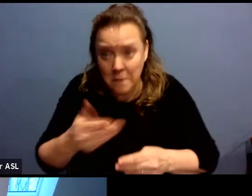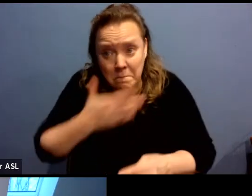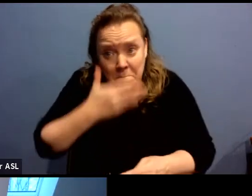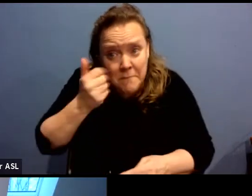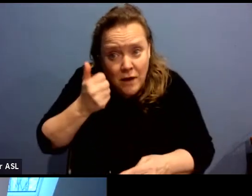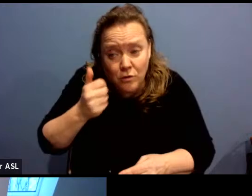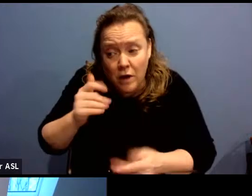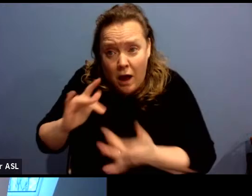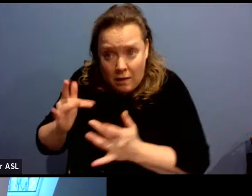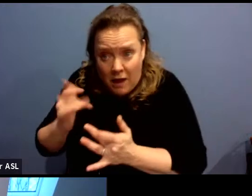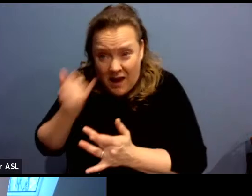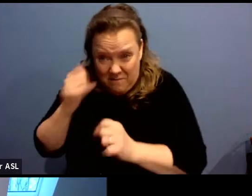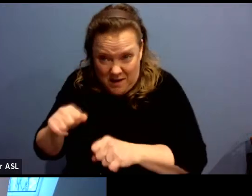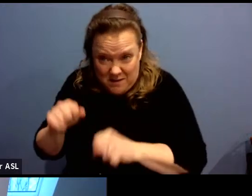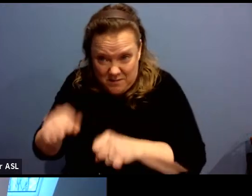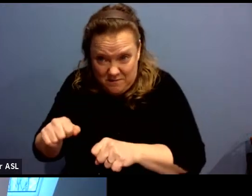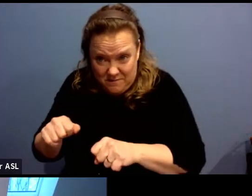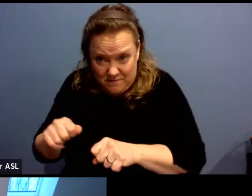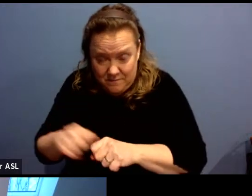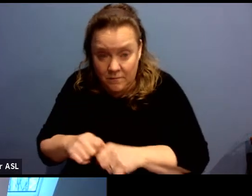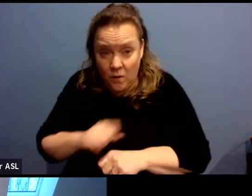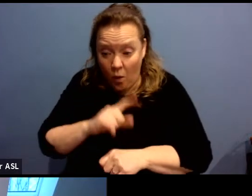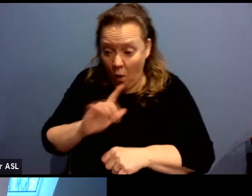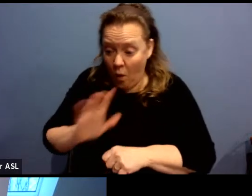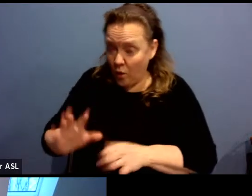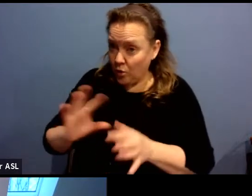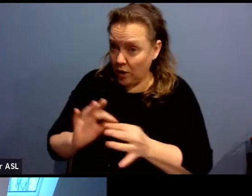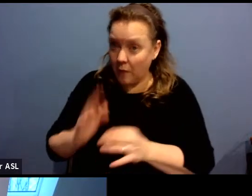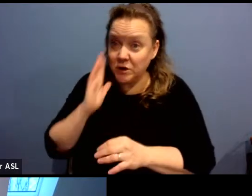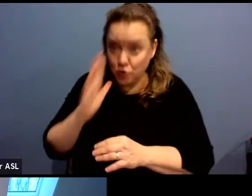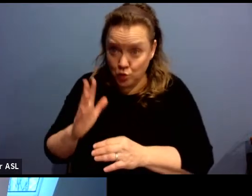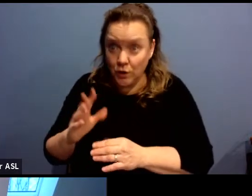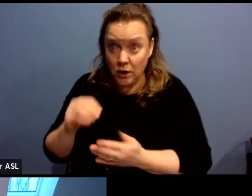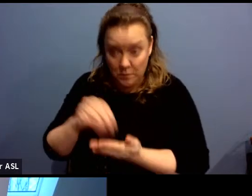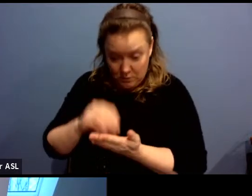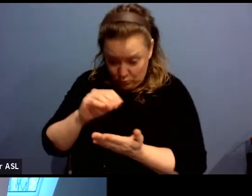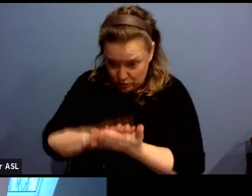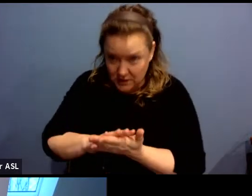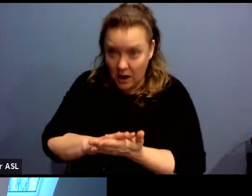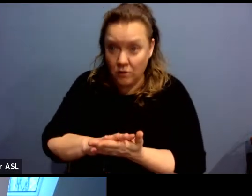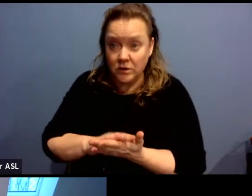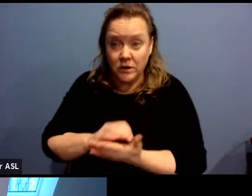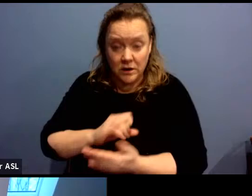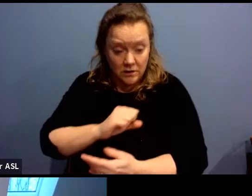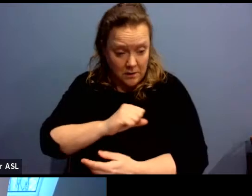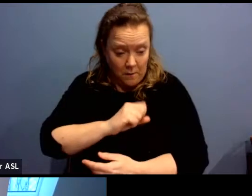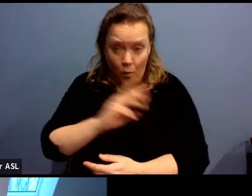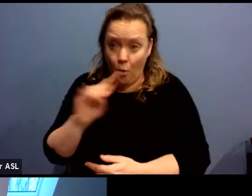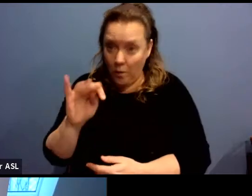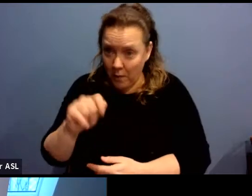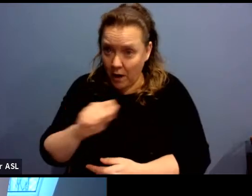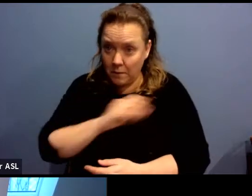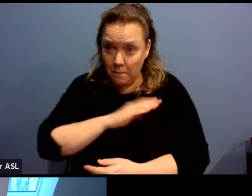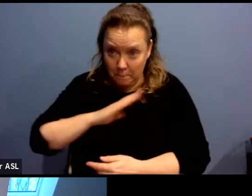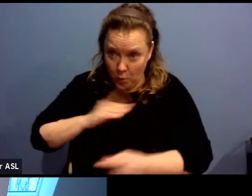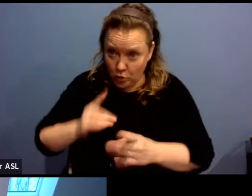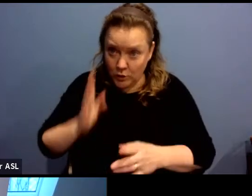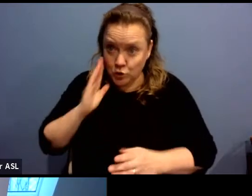comments will become part of the public record and will be reviewed by the WMATA Board of